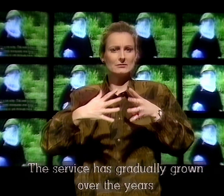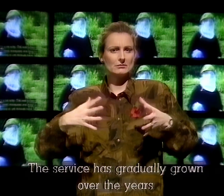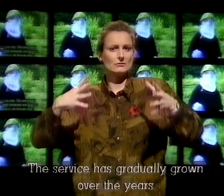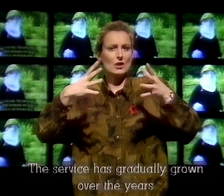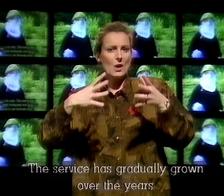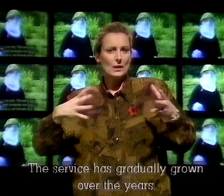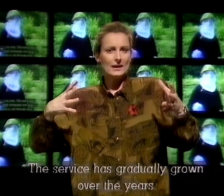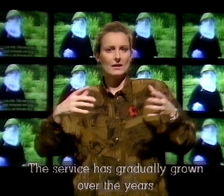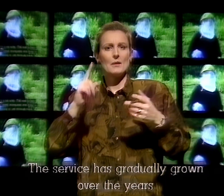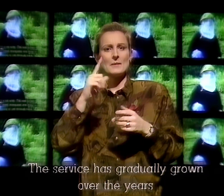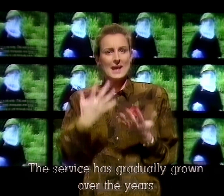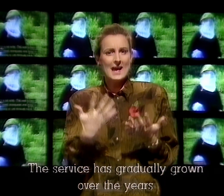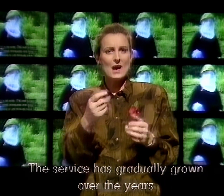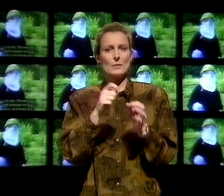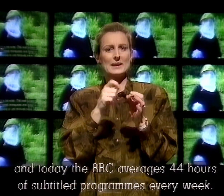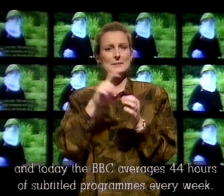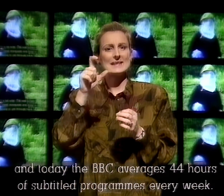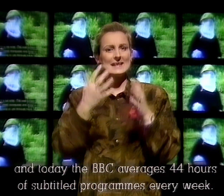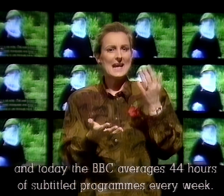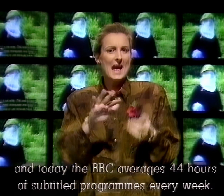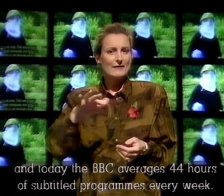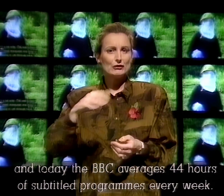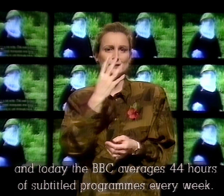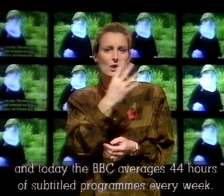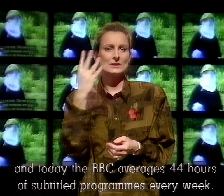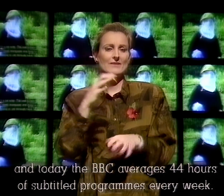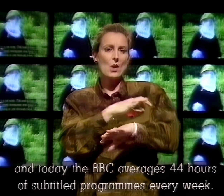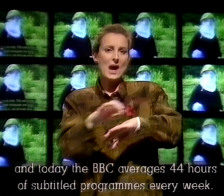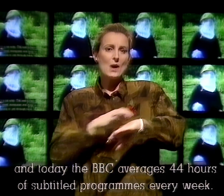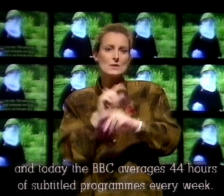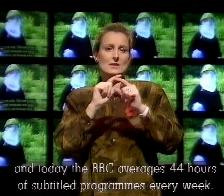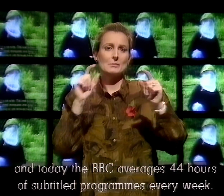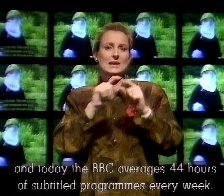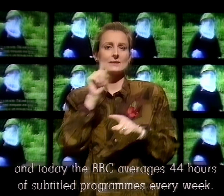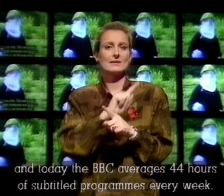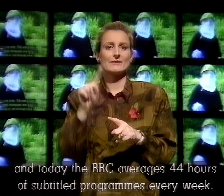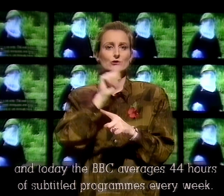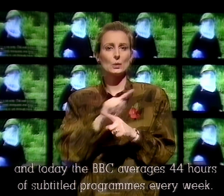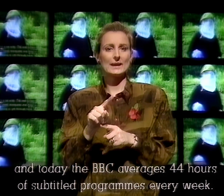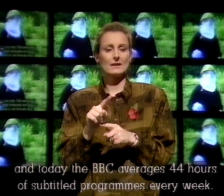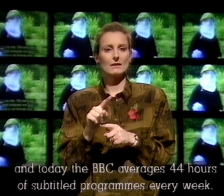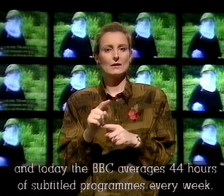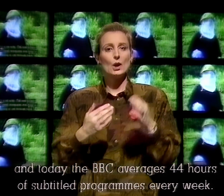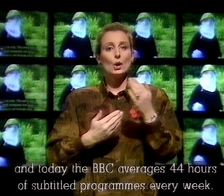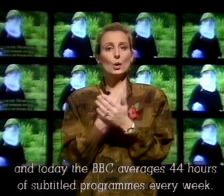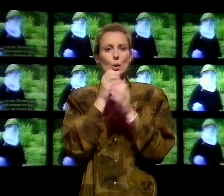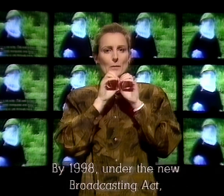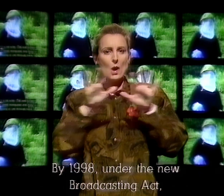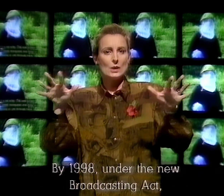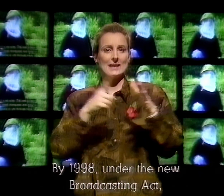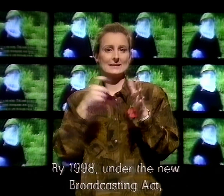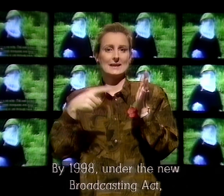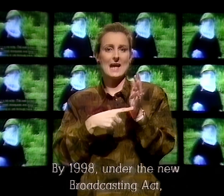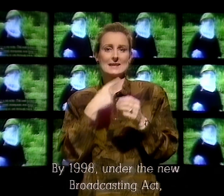has gradually grown over the years, and today the BBC averages 44 hours of subtitled programmes every week.